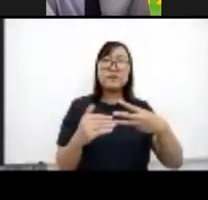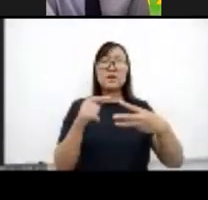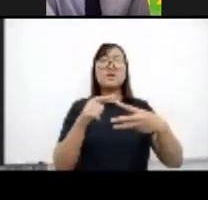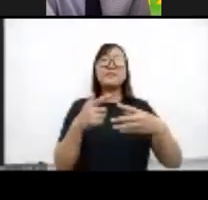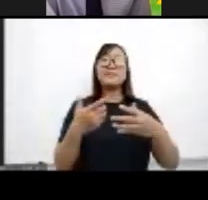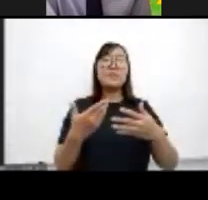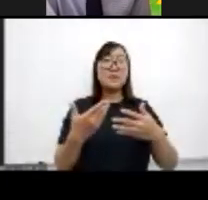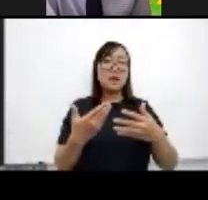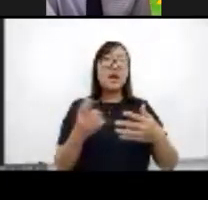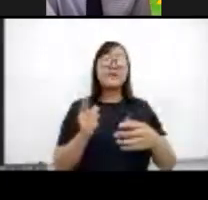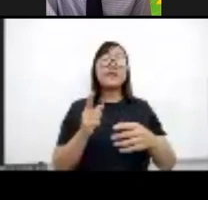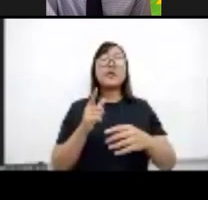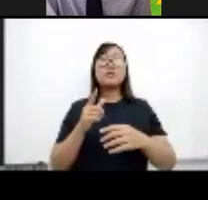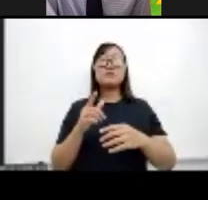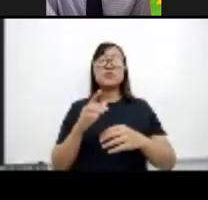schools.com